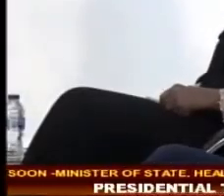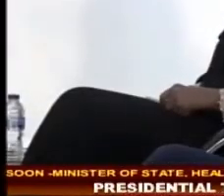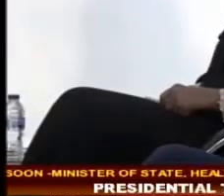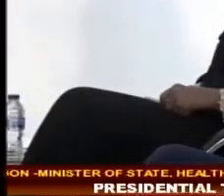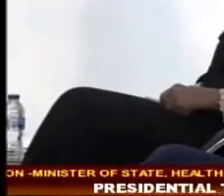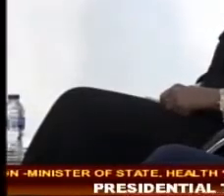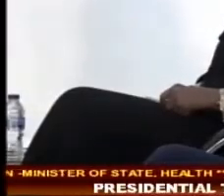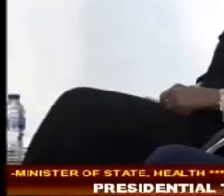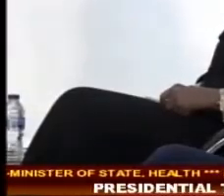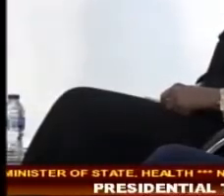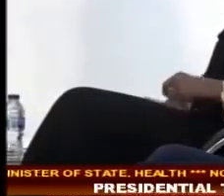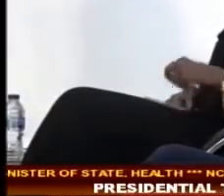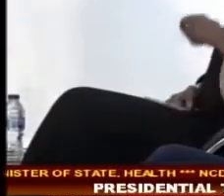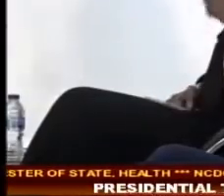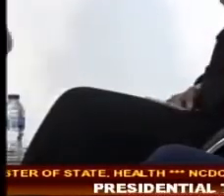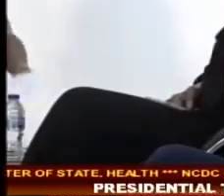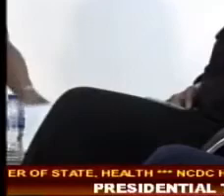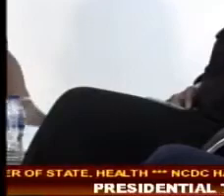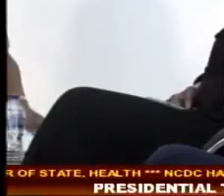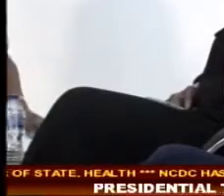Honorable Minister of Environment.